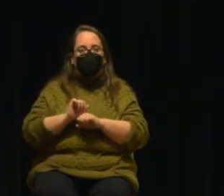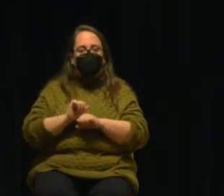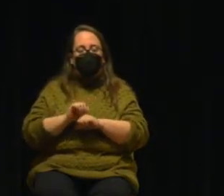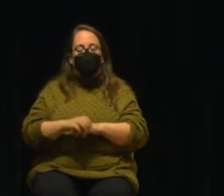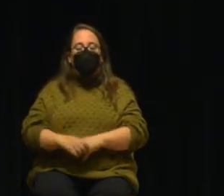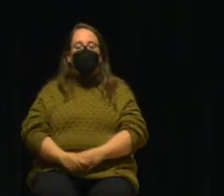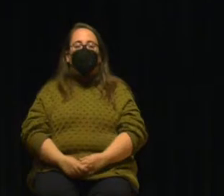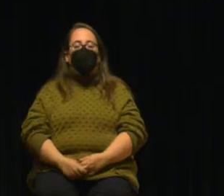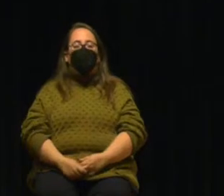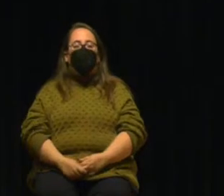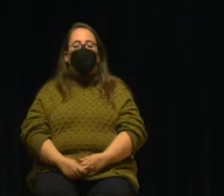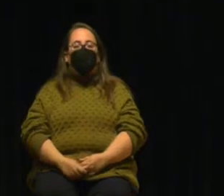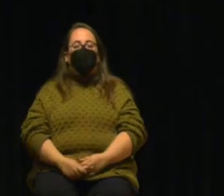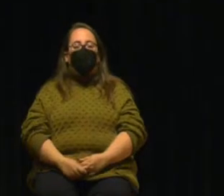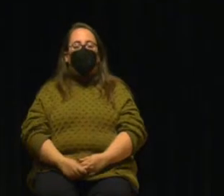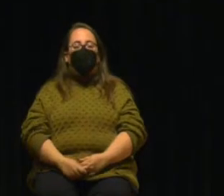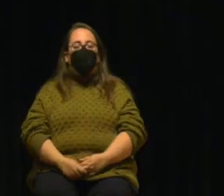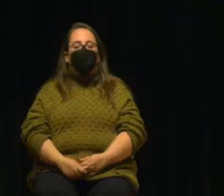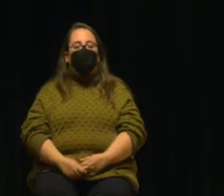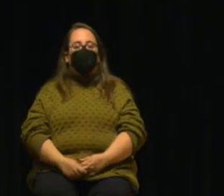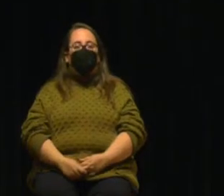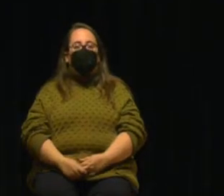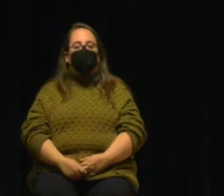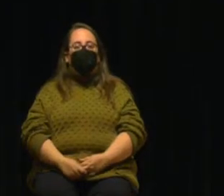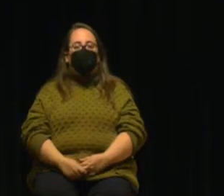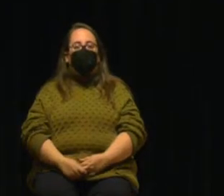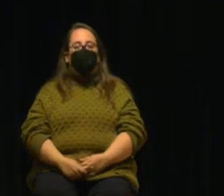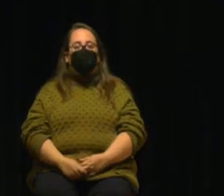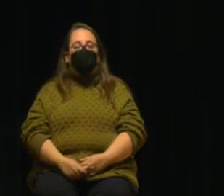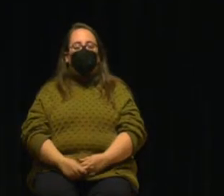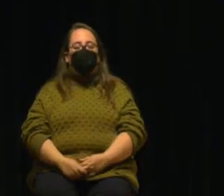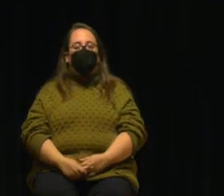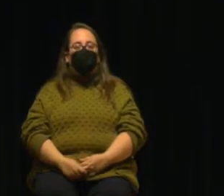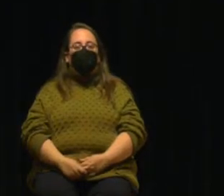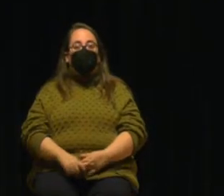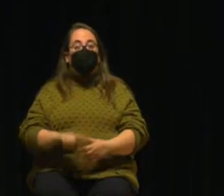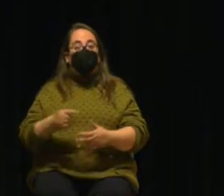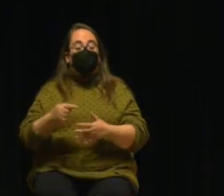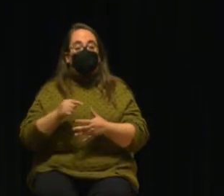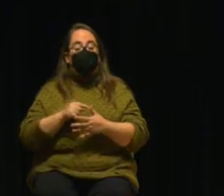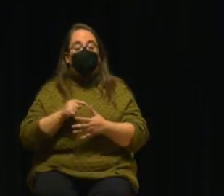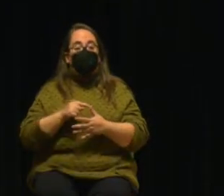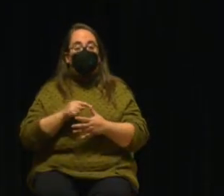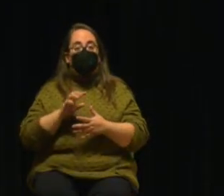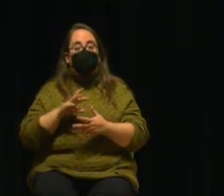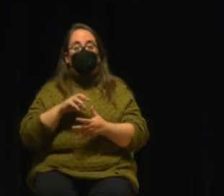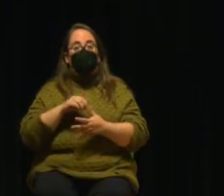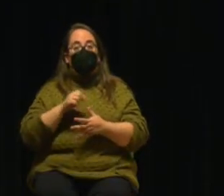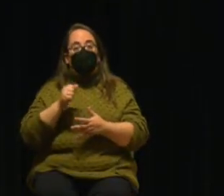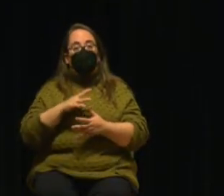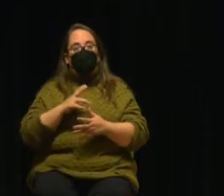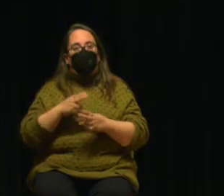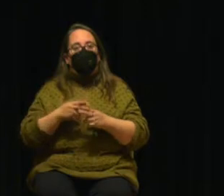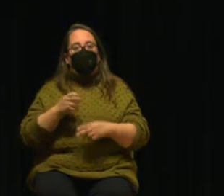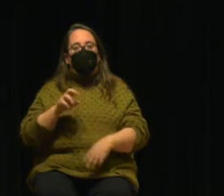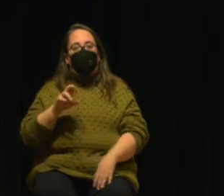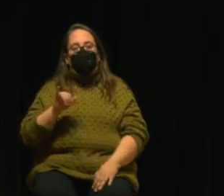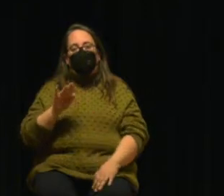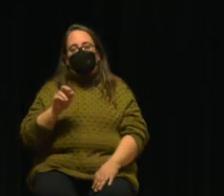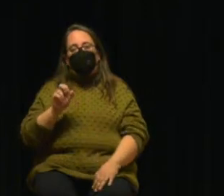Perhaps the first of these events in Still's work life involved a man named Henry Brown.